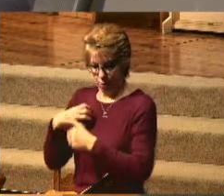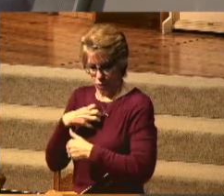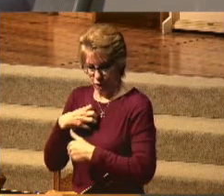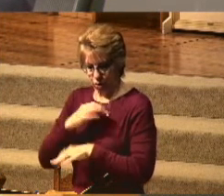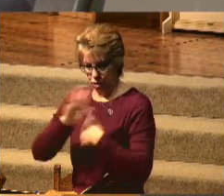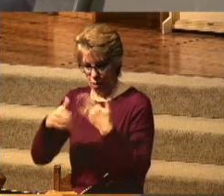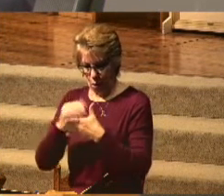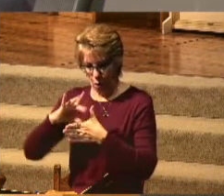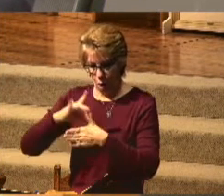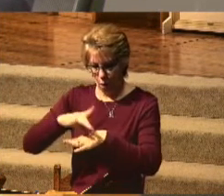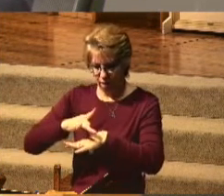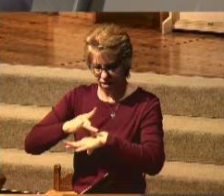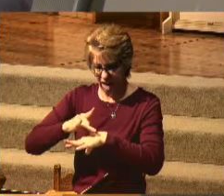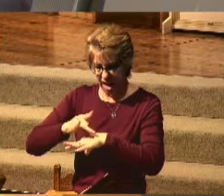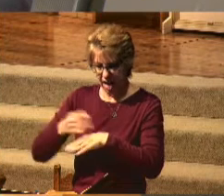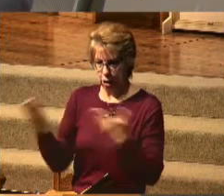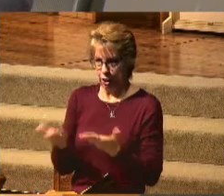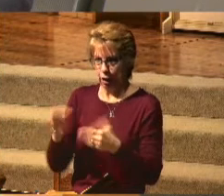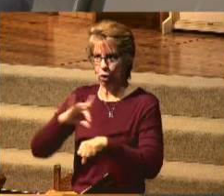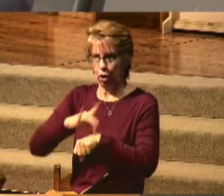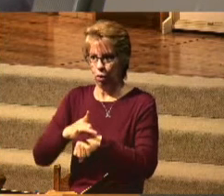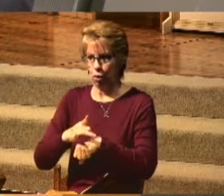is upon the earth. Verse